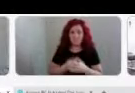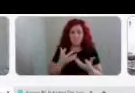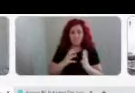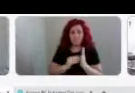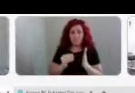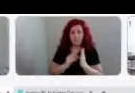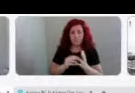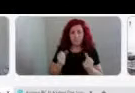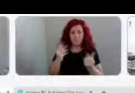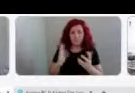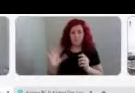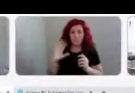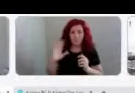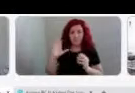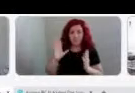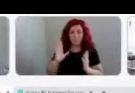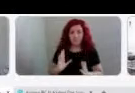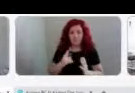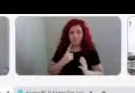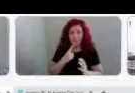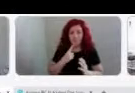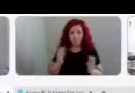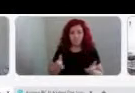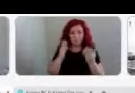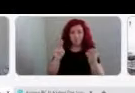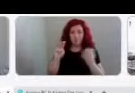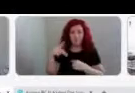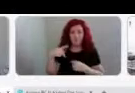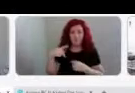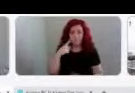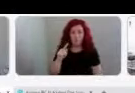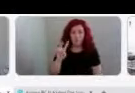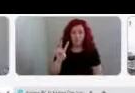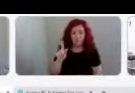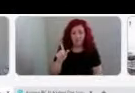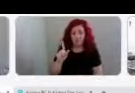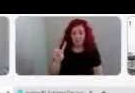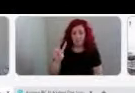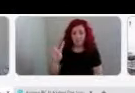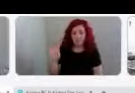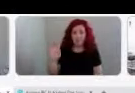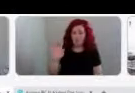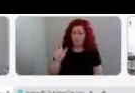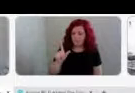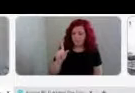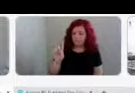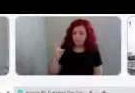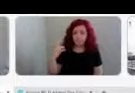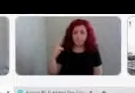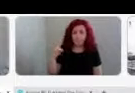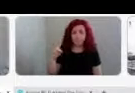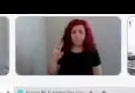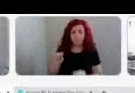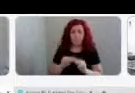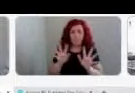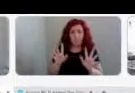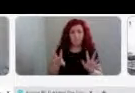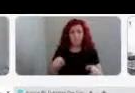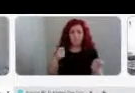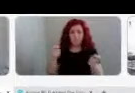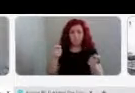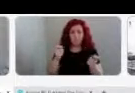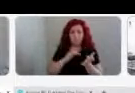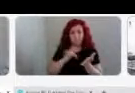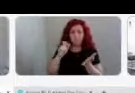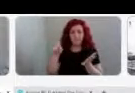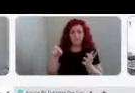many of the previous speakers to say that the proposed map for ld17 is clearly gerrymandered and needs to go i joined those previous